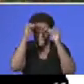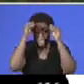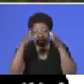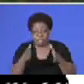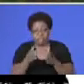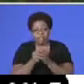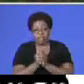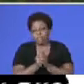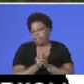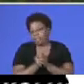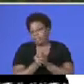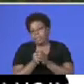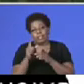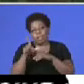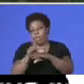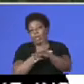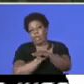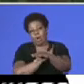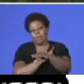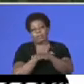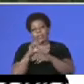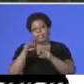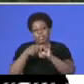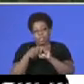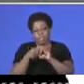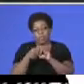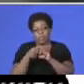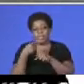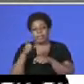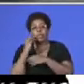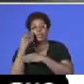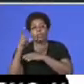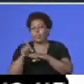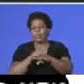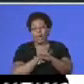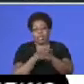at home long enough, and so they want to come back. For ZNS Network News, I'm Charles Fisher.